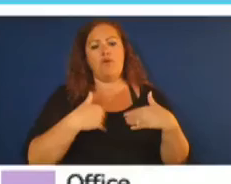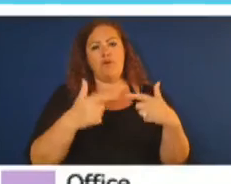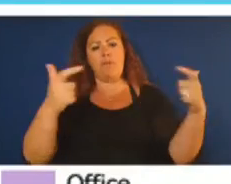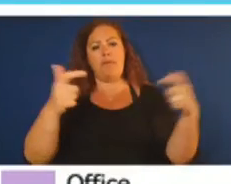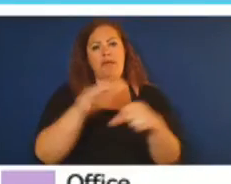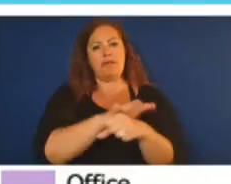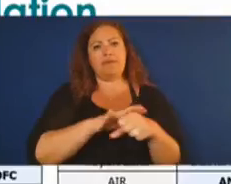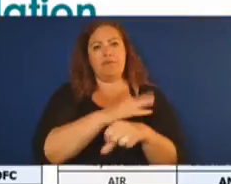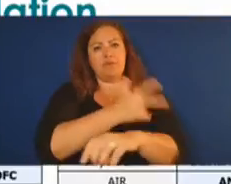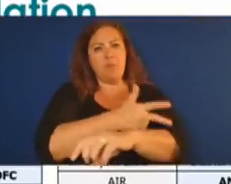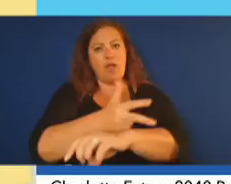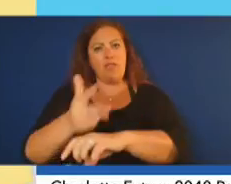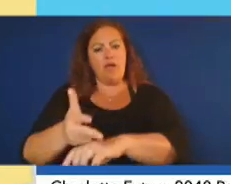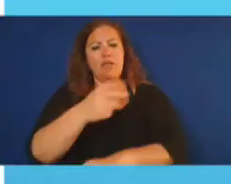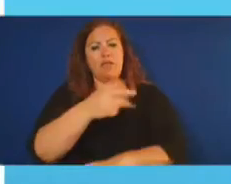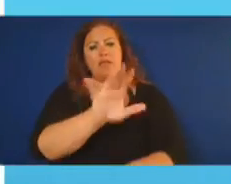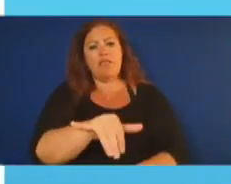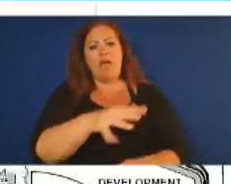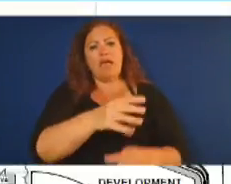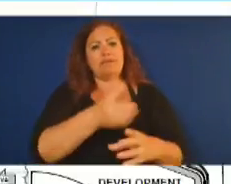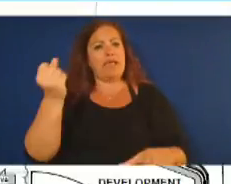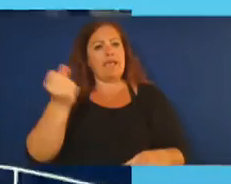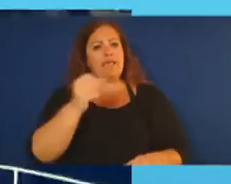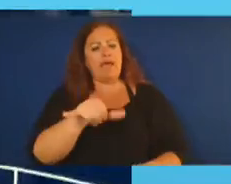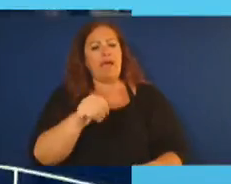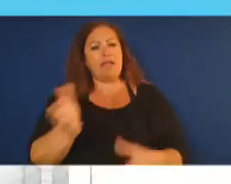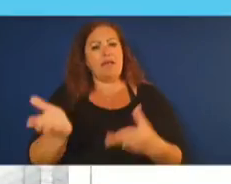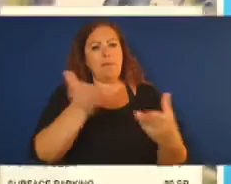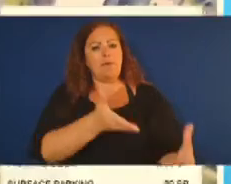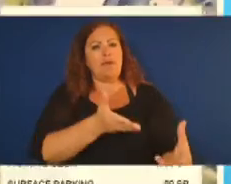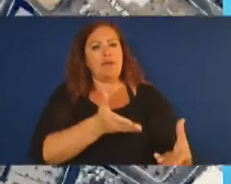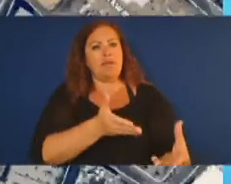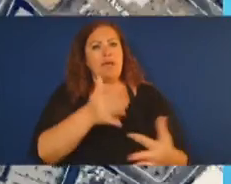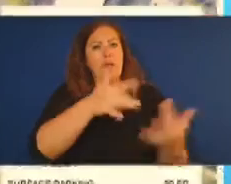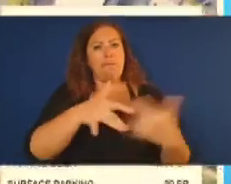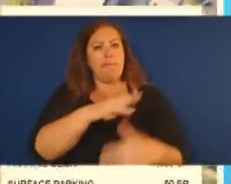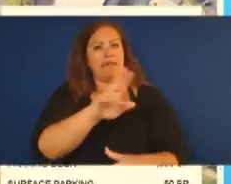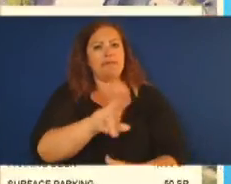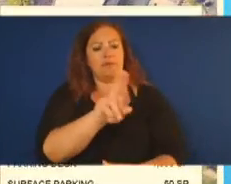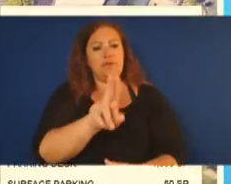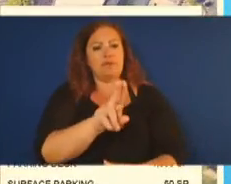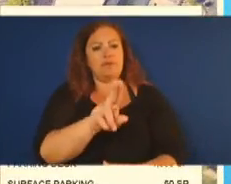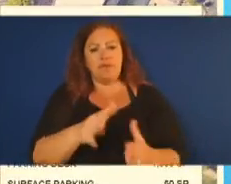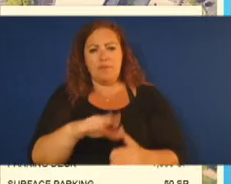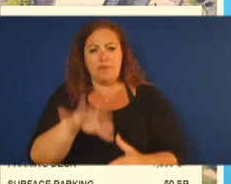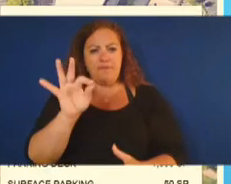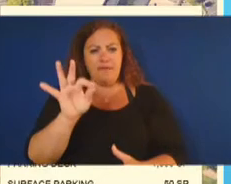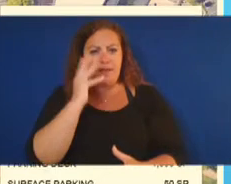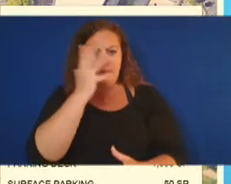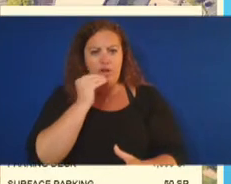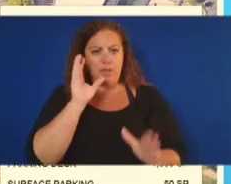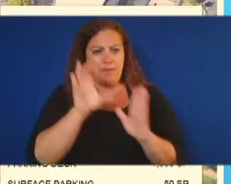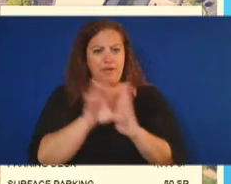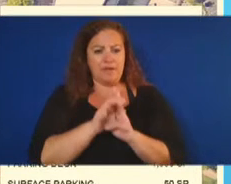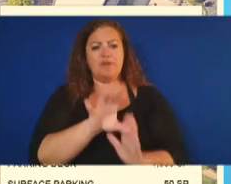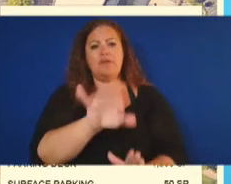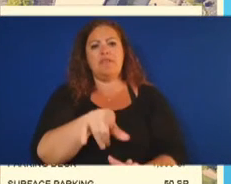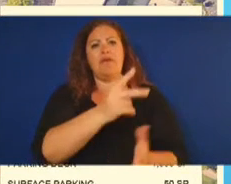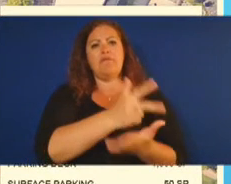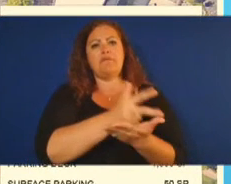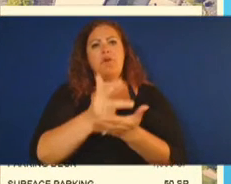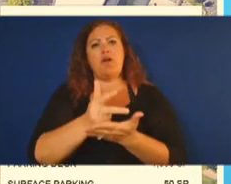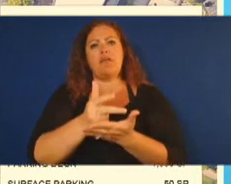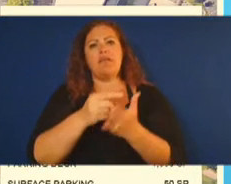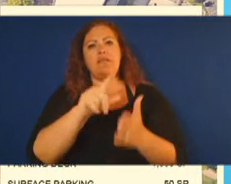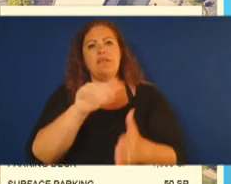lot so this is taking that out bringing in um mixed uses let me find the the pretty picture that was that parking lot I showed you so new